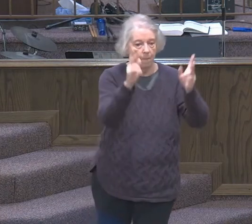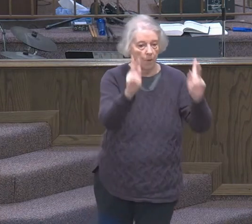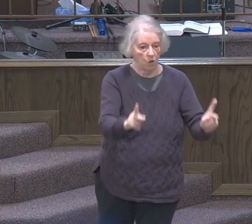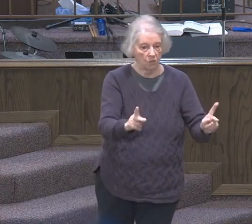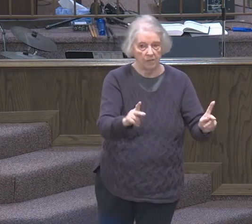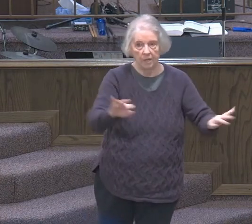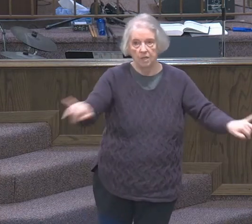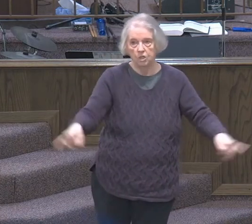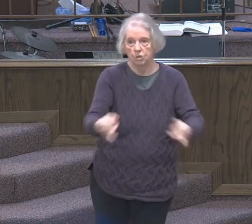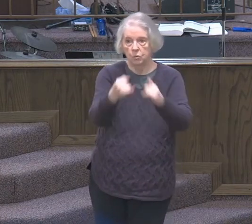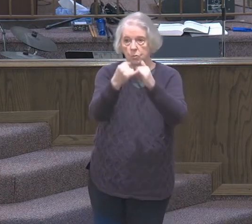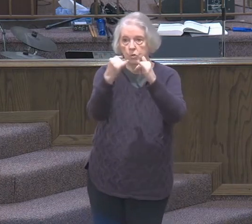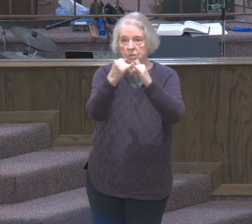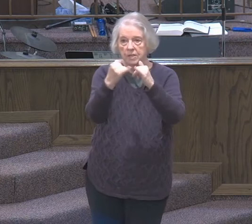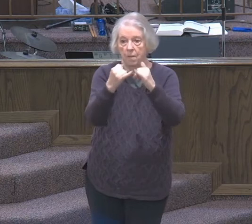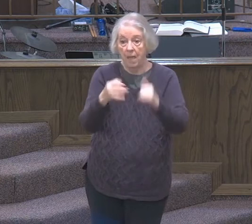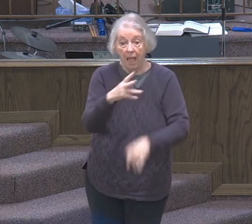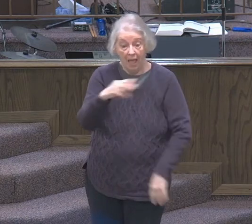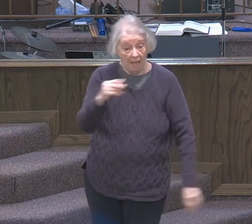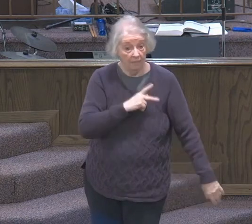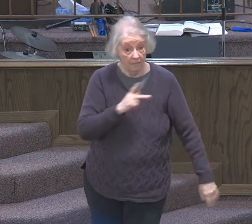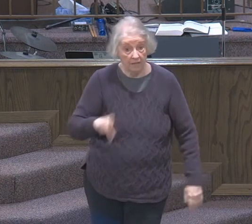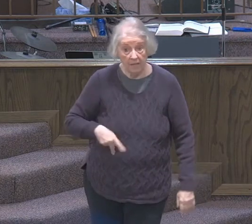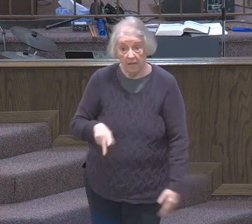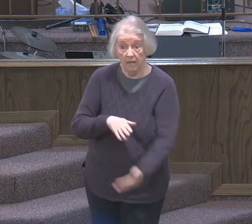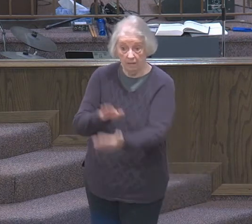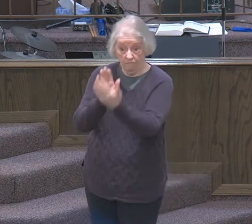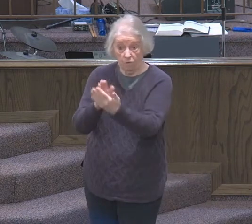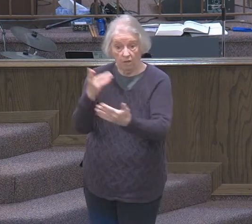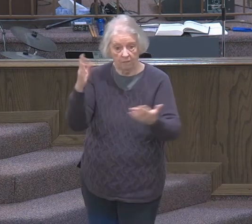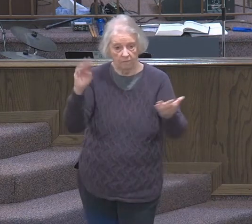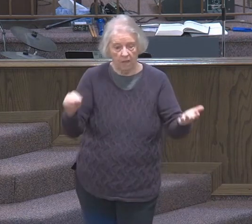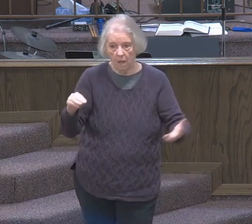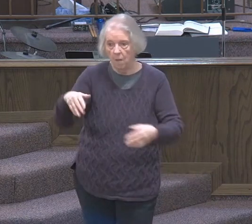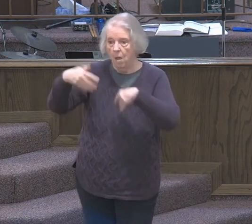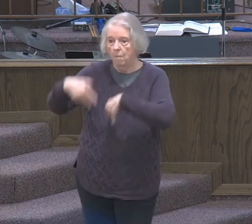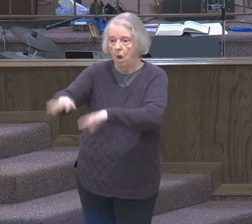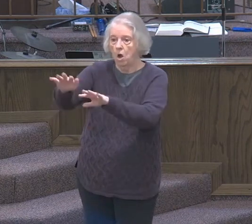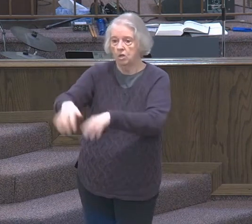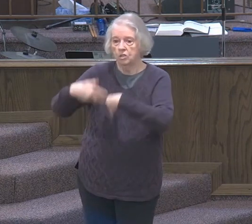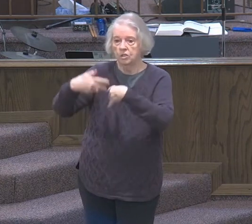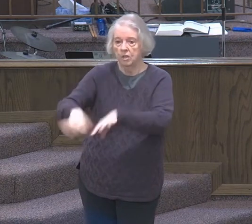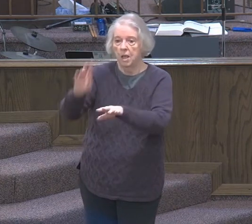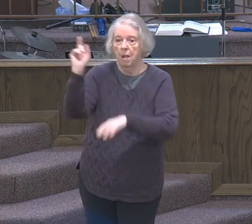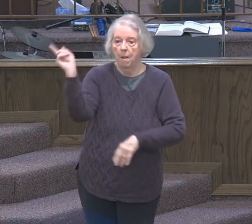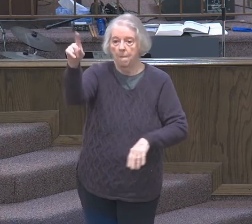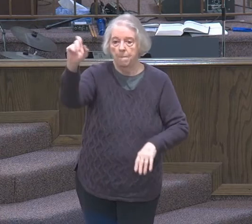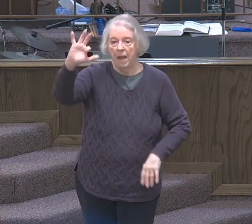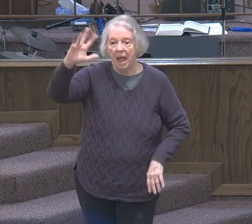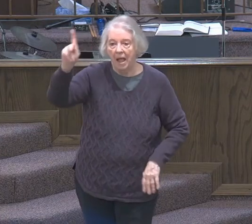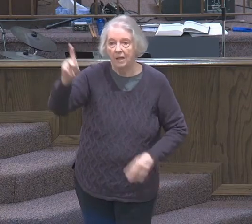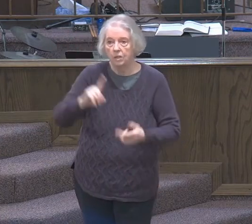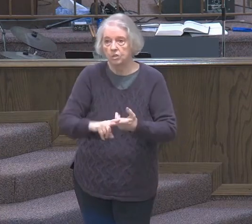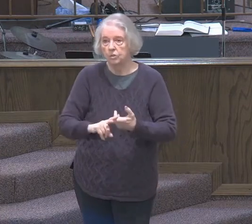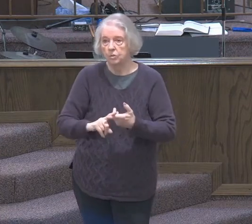with Jehoshaphat in front of them, to go back to Jerusalem with joy. For the Lord had made them